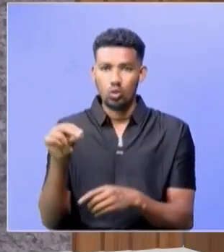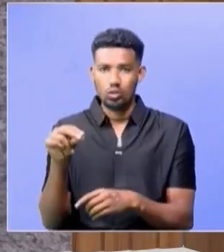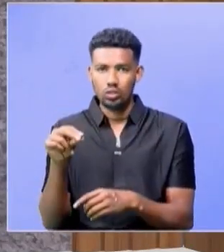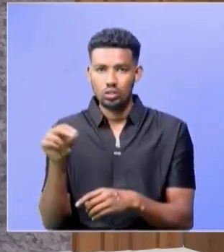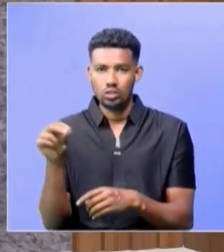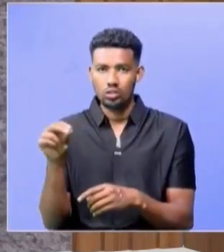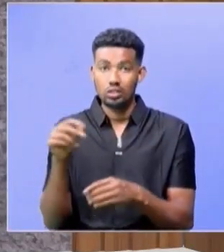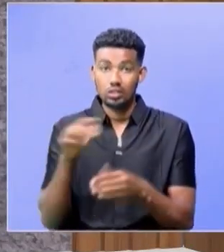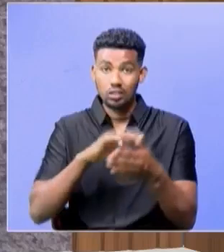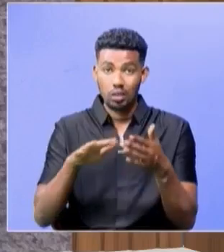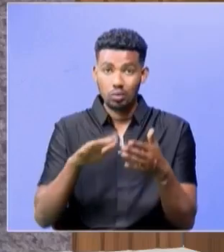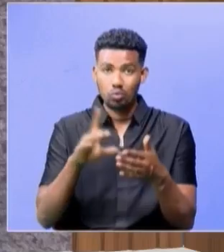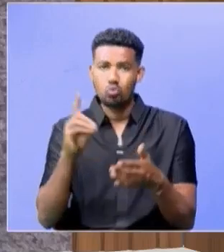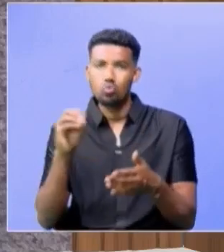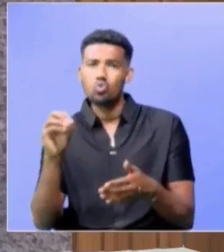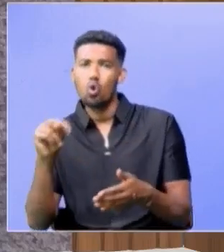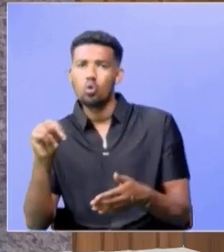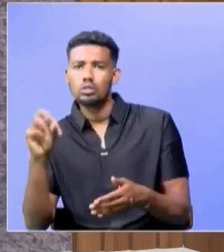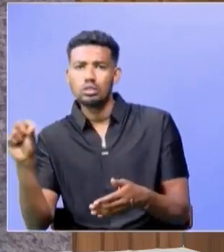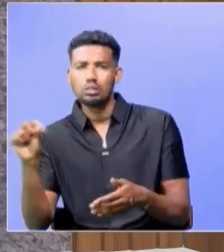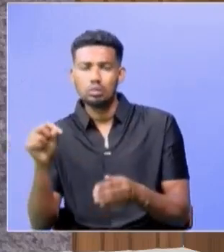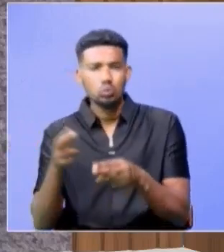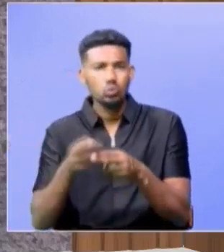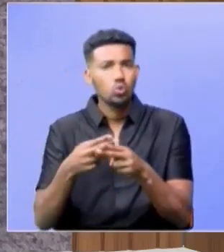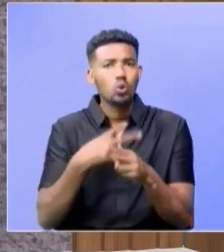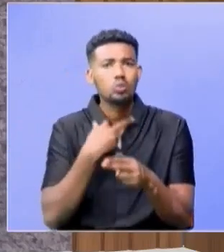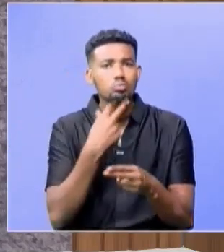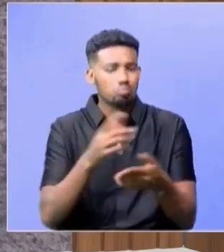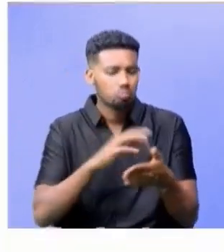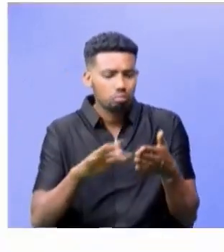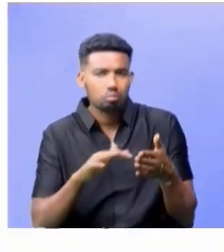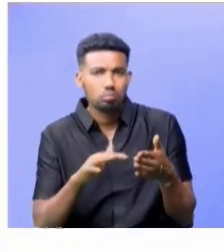one, don't. Let us use does.